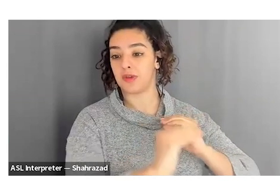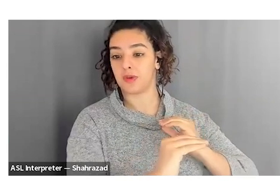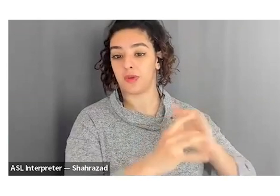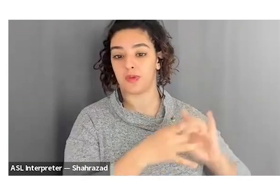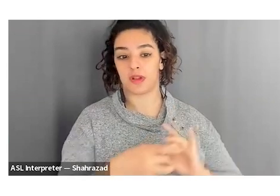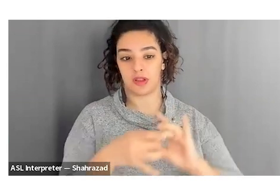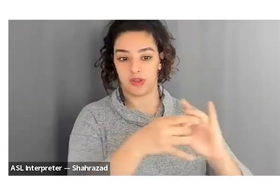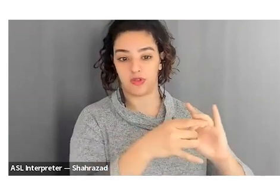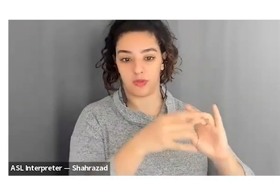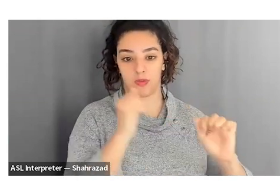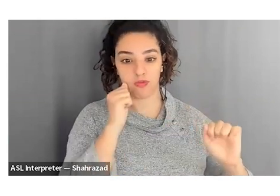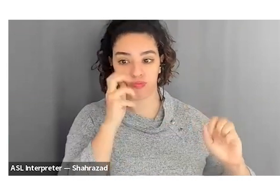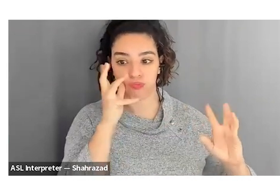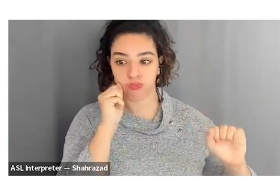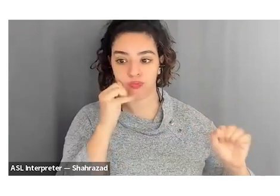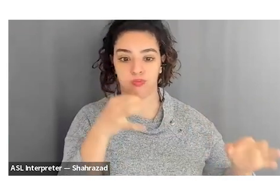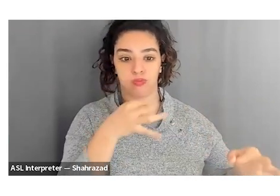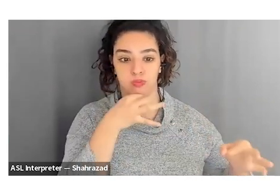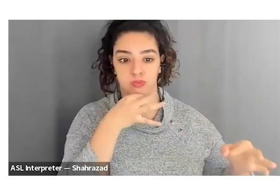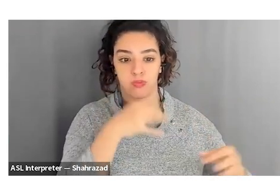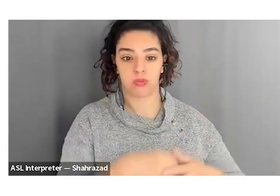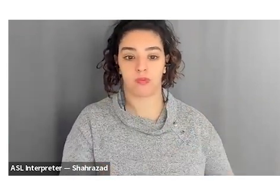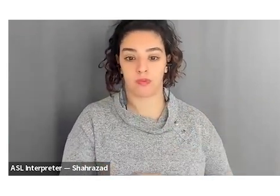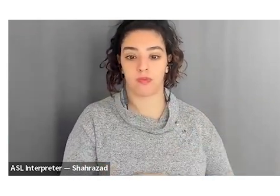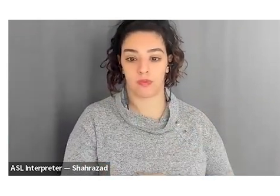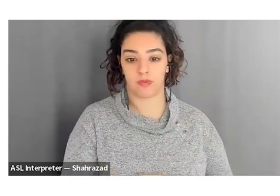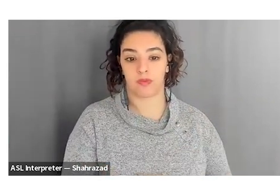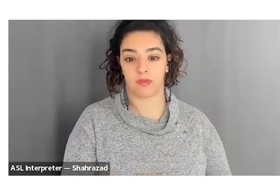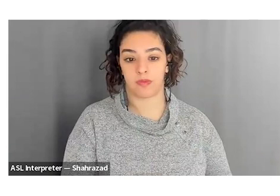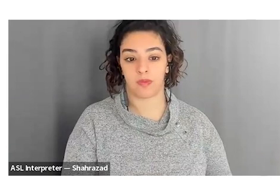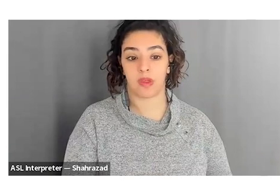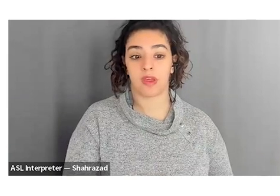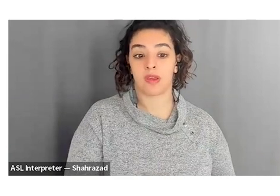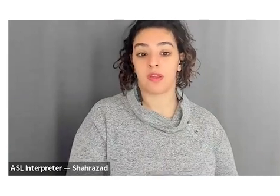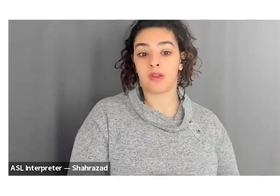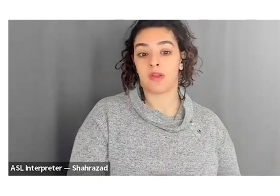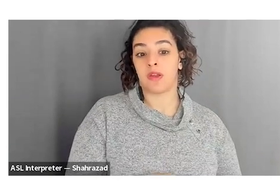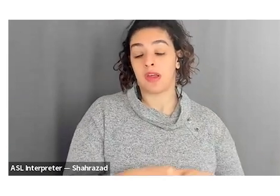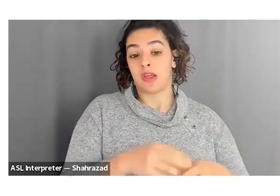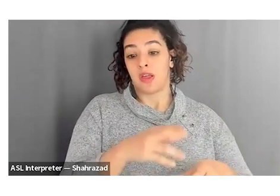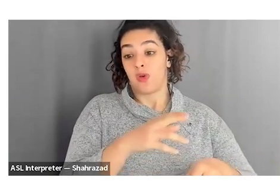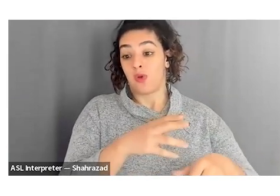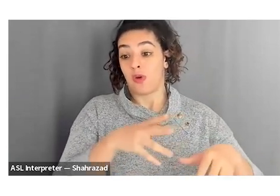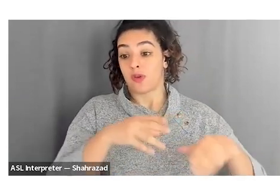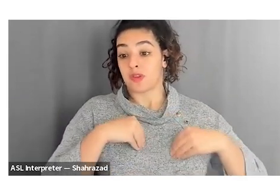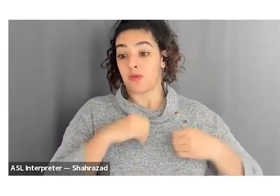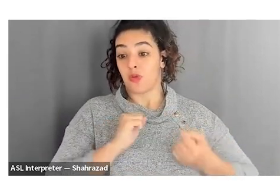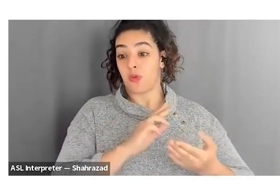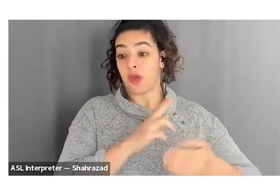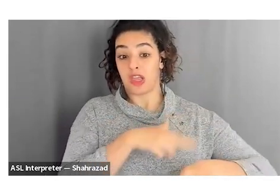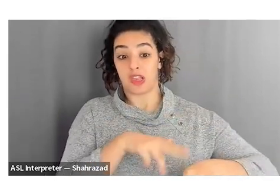works when it's at its best and most regenerative. Through access intimacy,